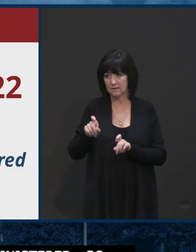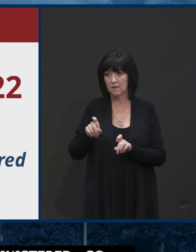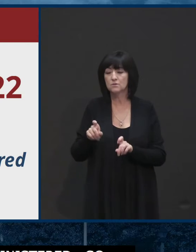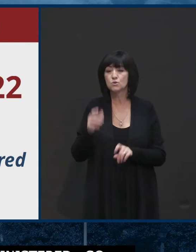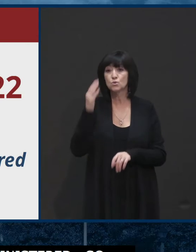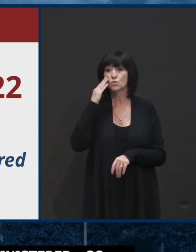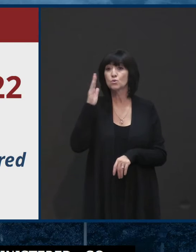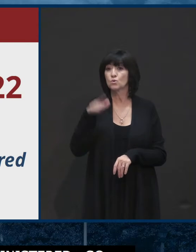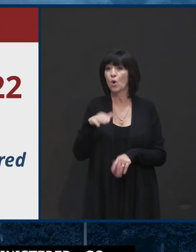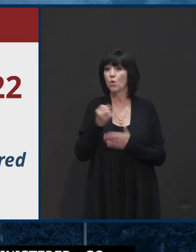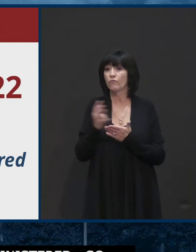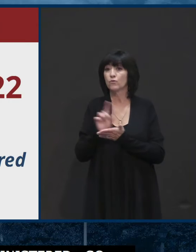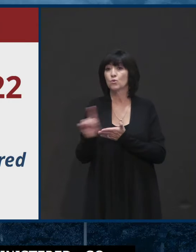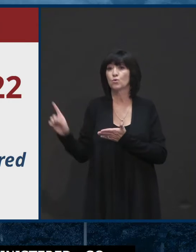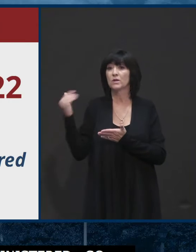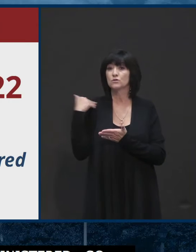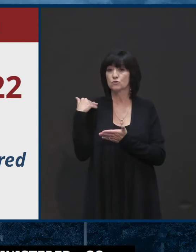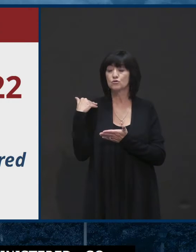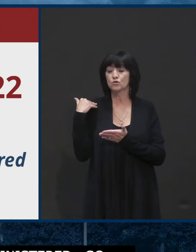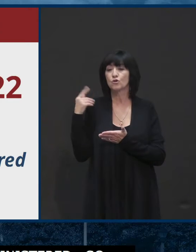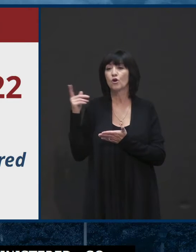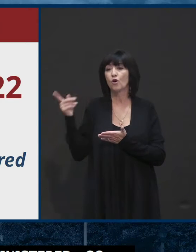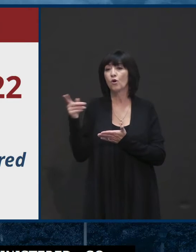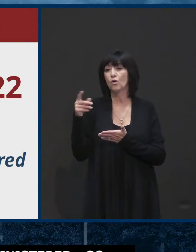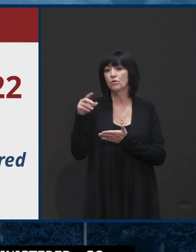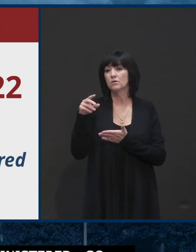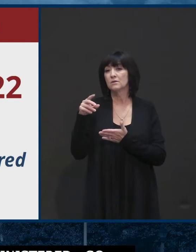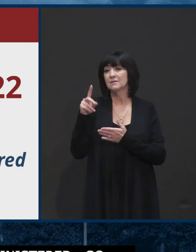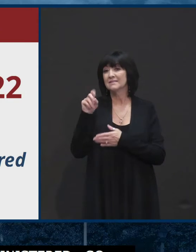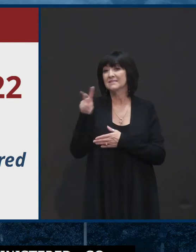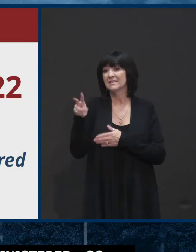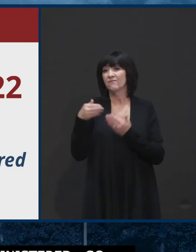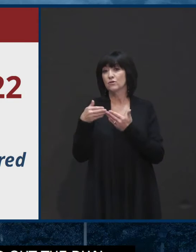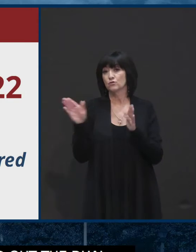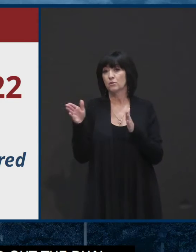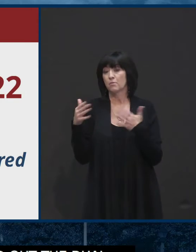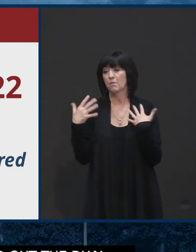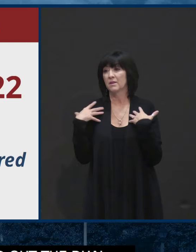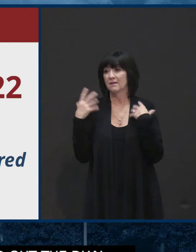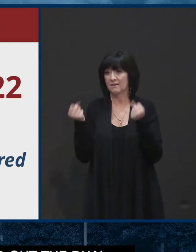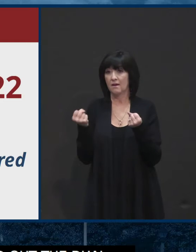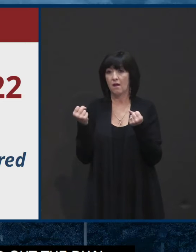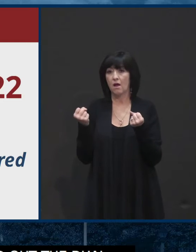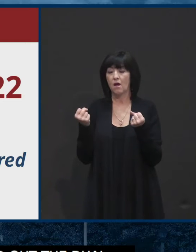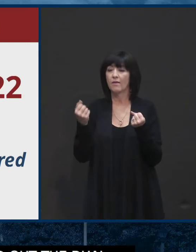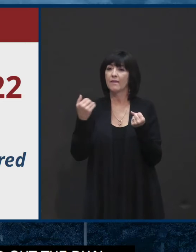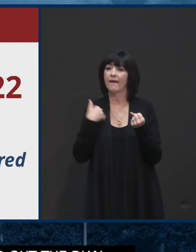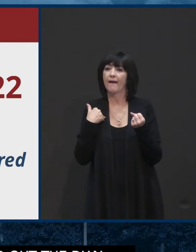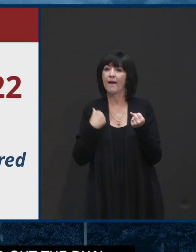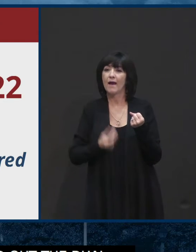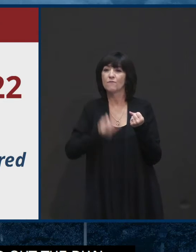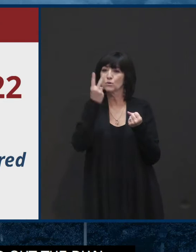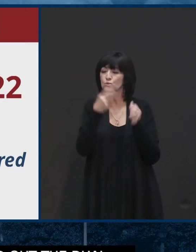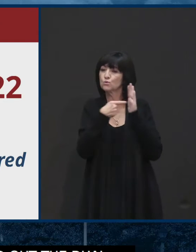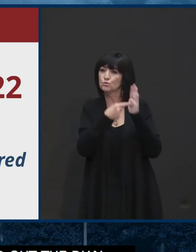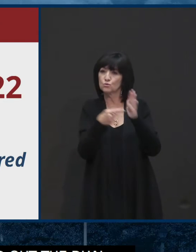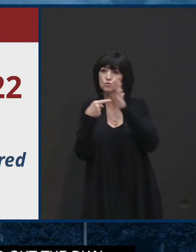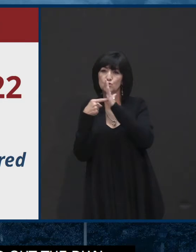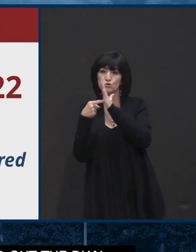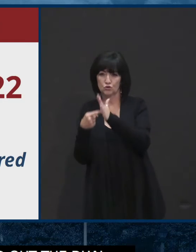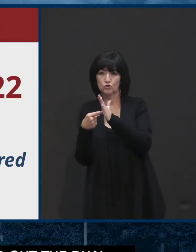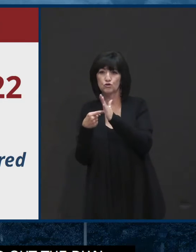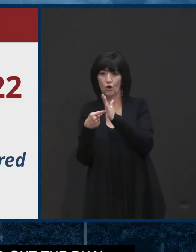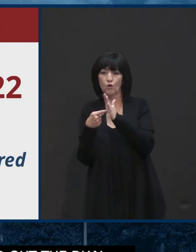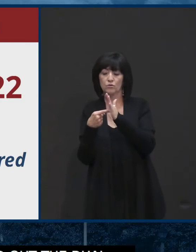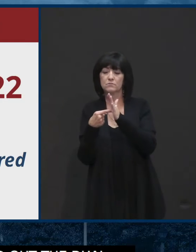the dual displays, 4% positive. This is kind of the denominator if you want to look at those numbers from the